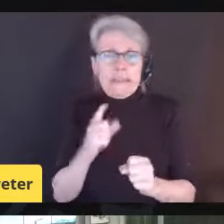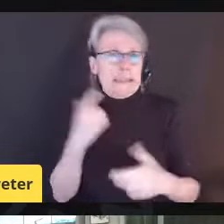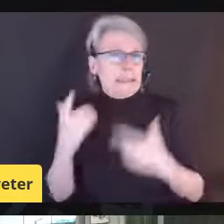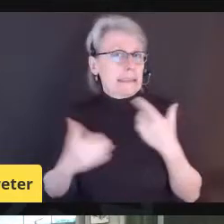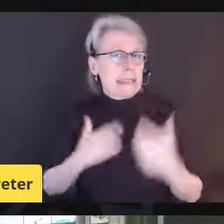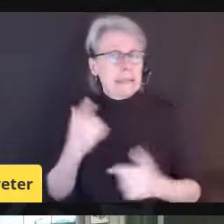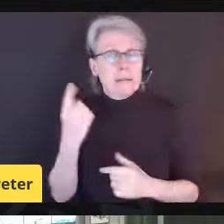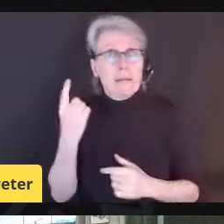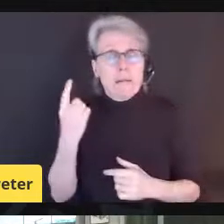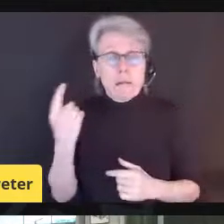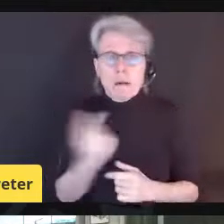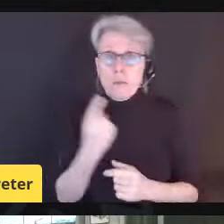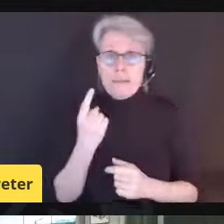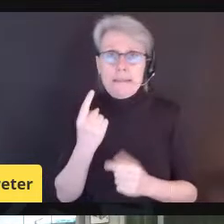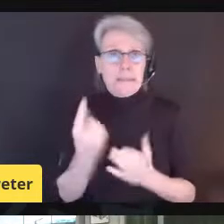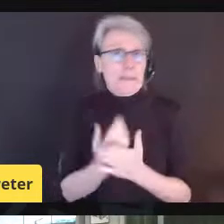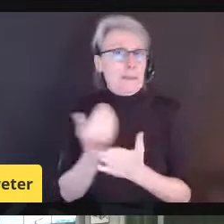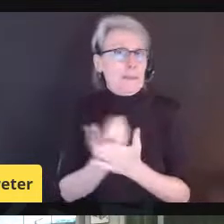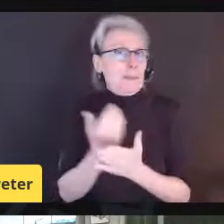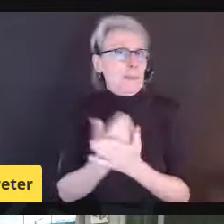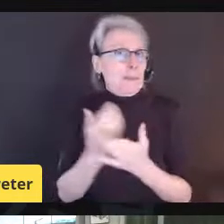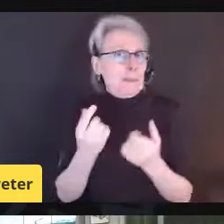always something that's happening.